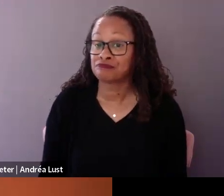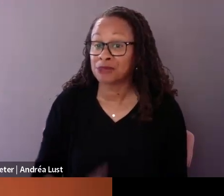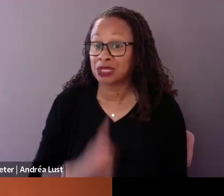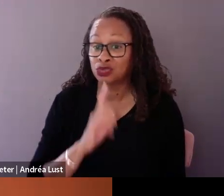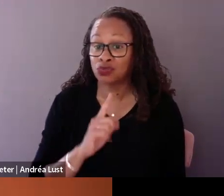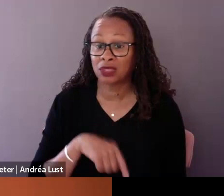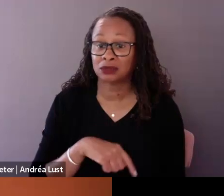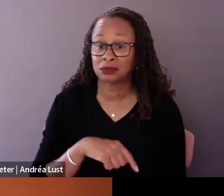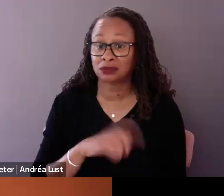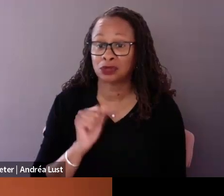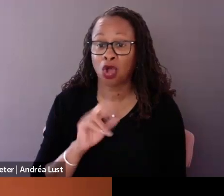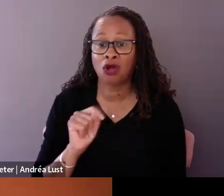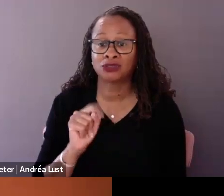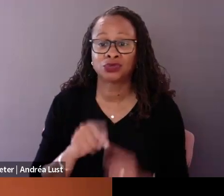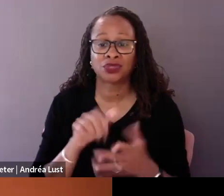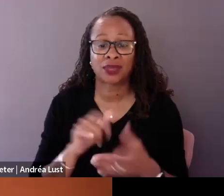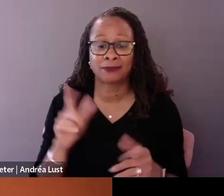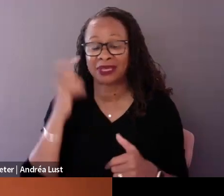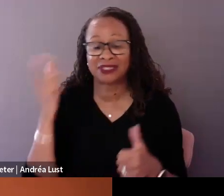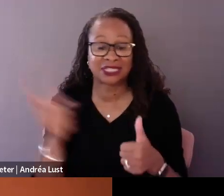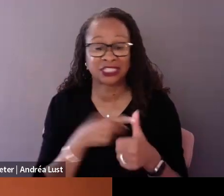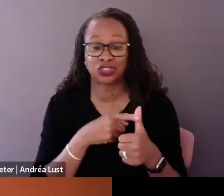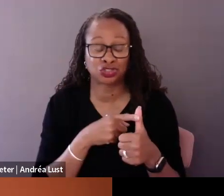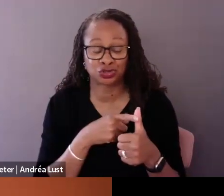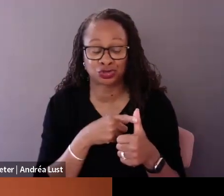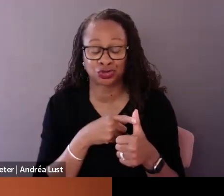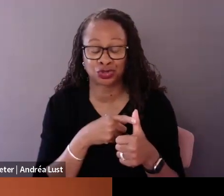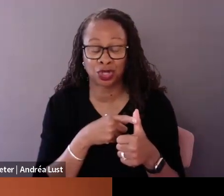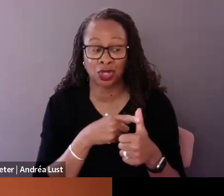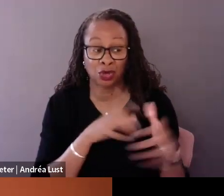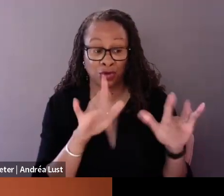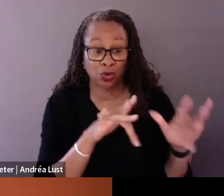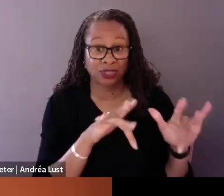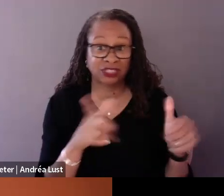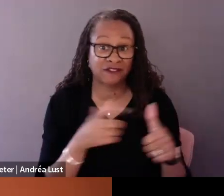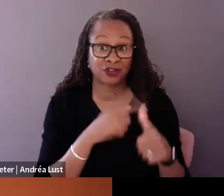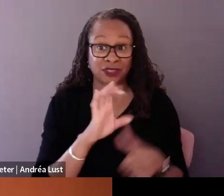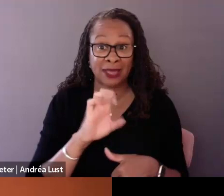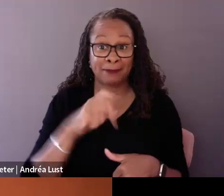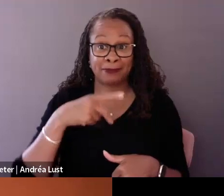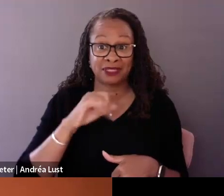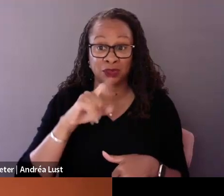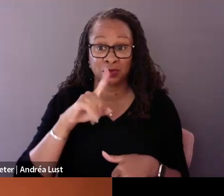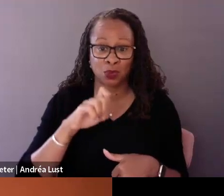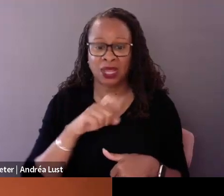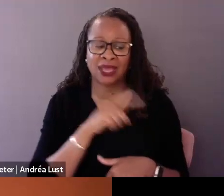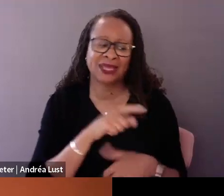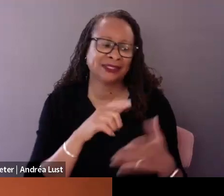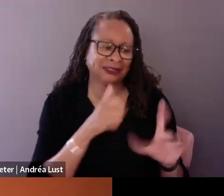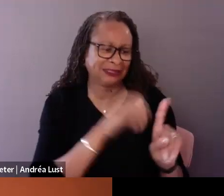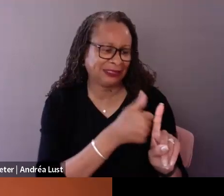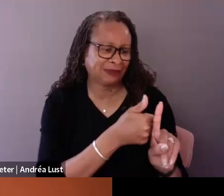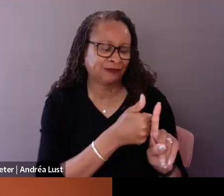because the initial recordings that we hear in episode one, yeah, we sort of the self-appointed therapist